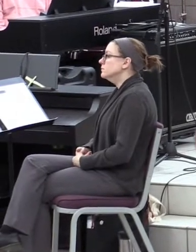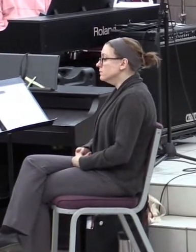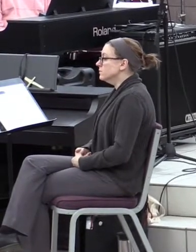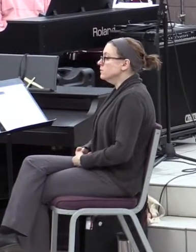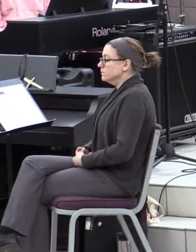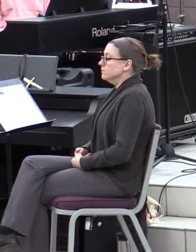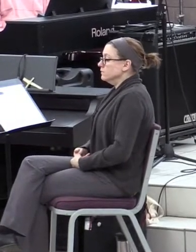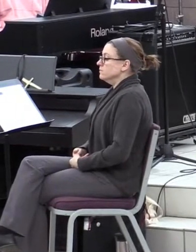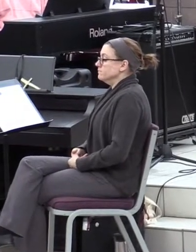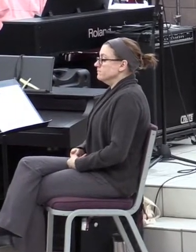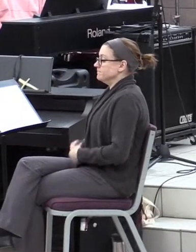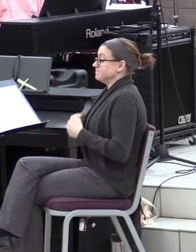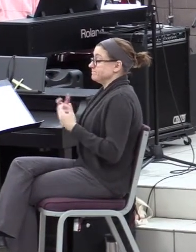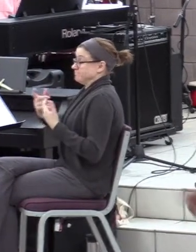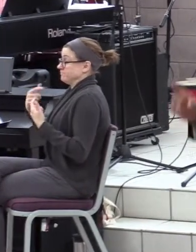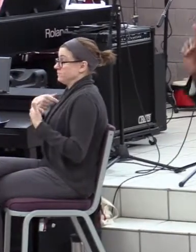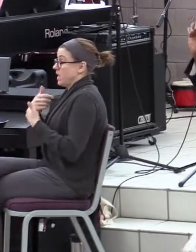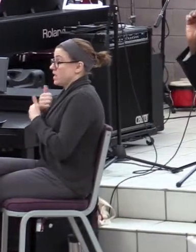How I love you.